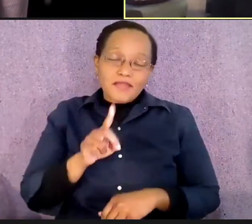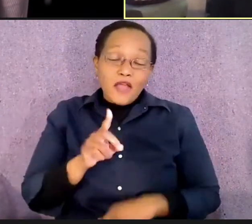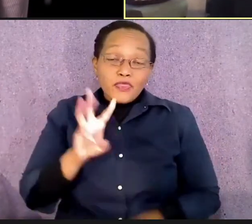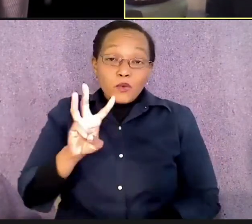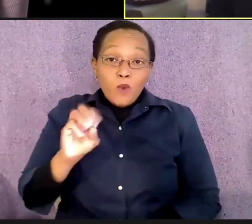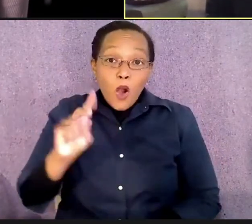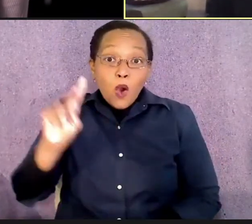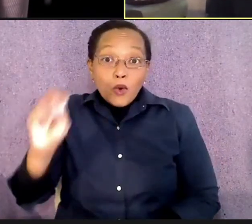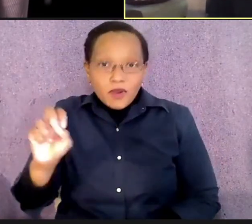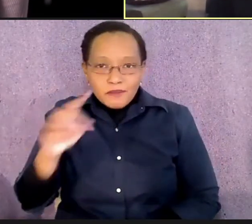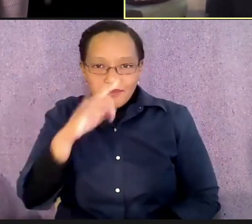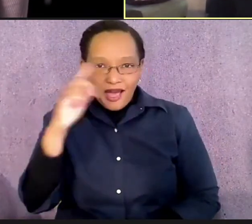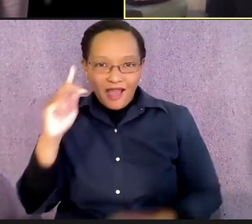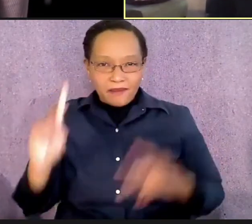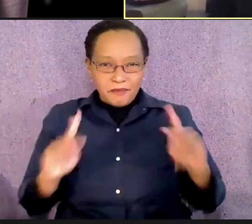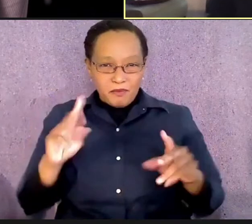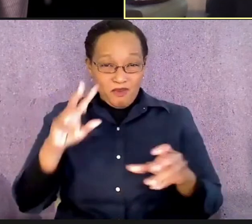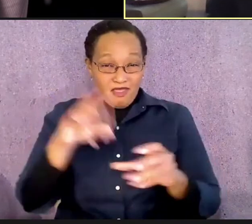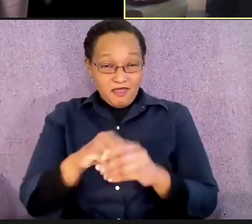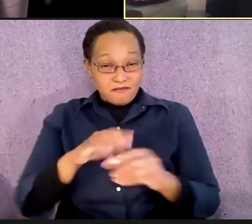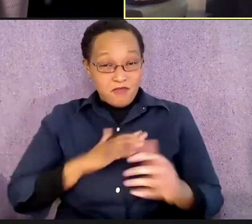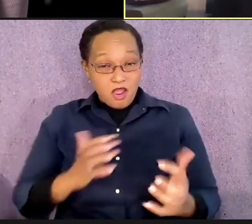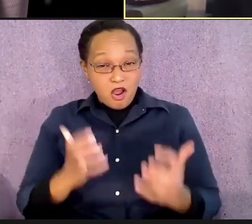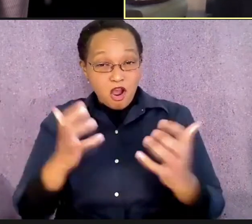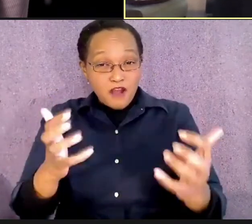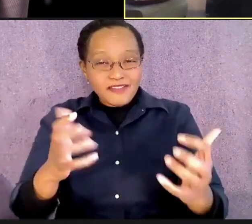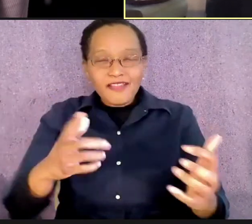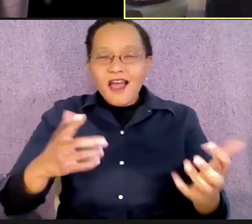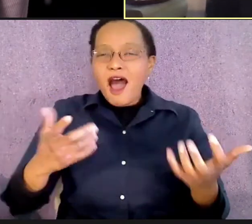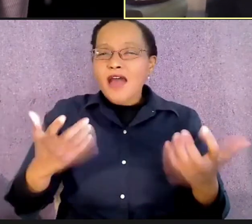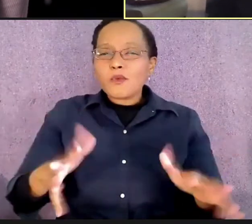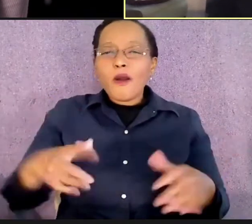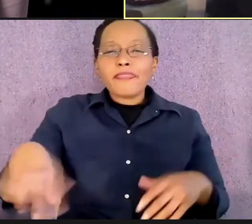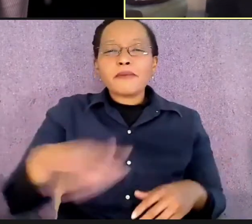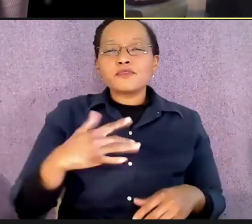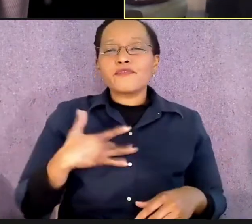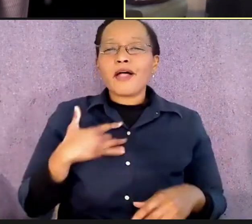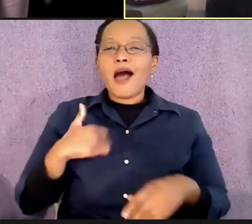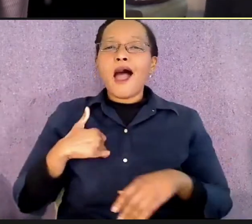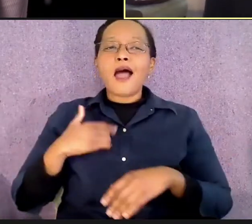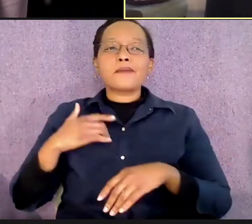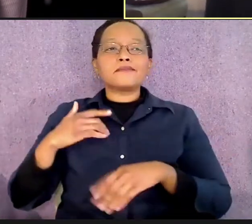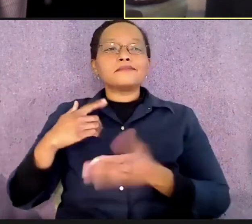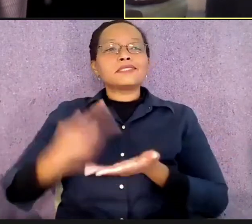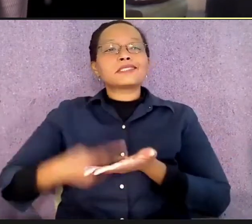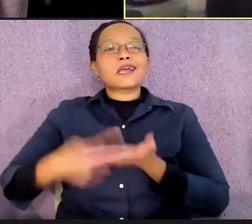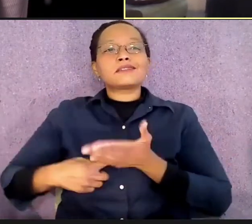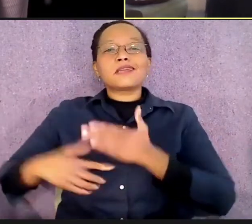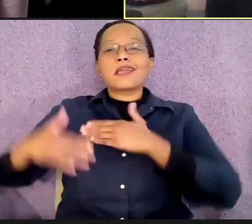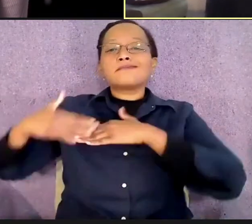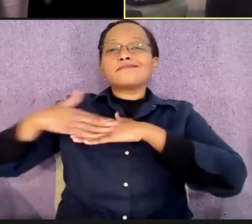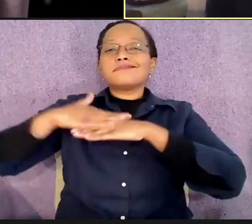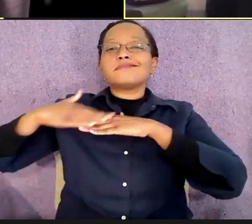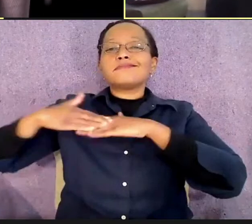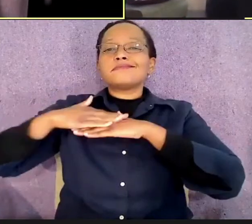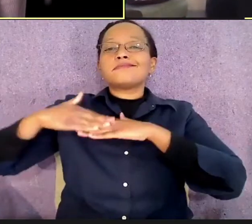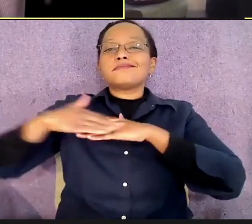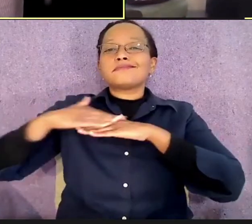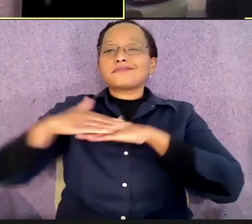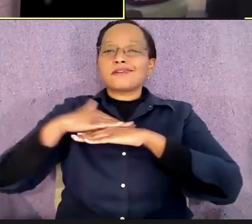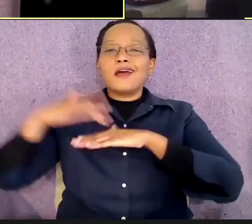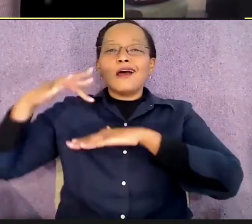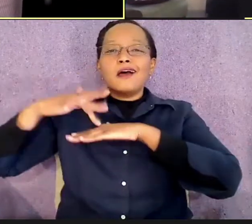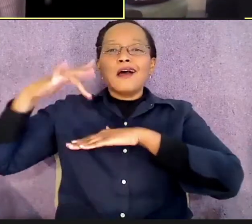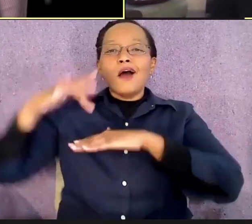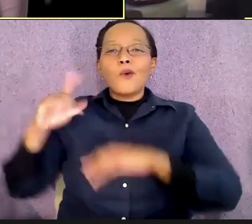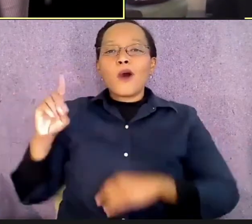don't feel like that I'm doing it at a one-on-one like a 101 level, like an intro. It can't be an intro. Like a classroom,